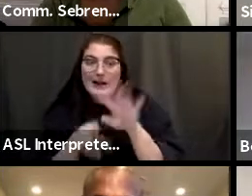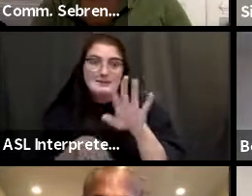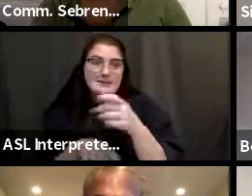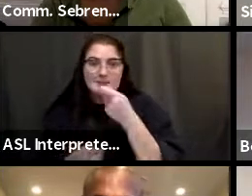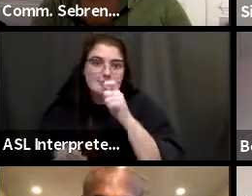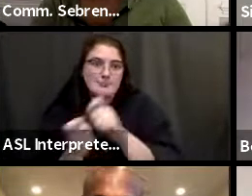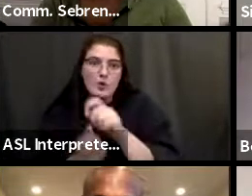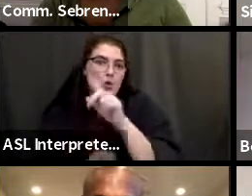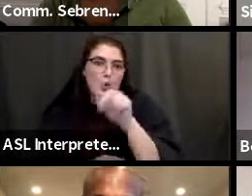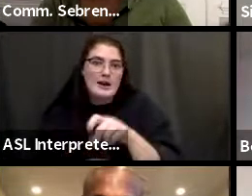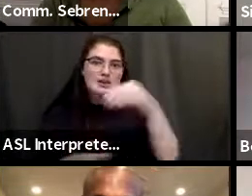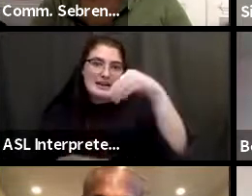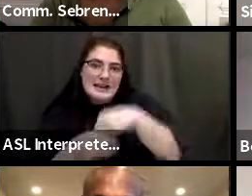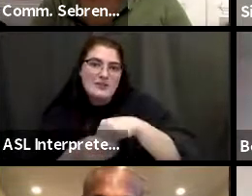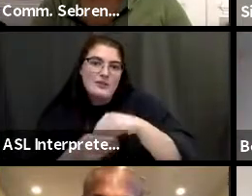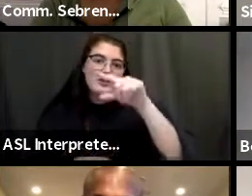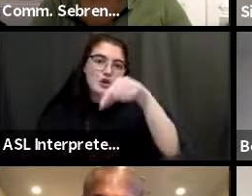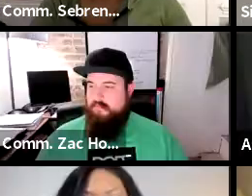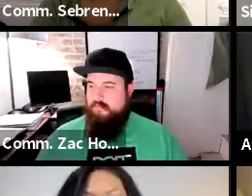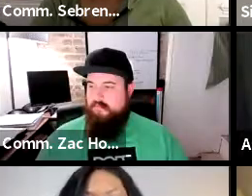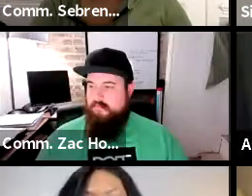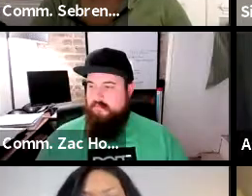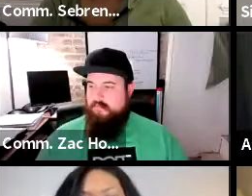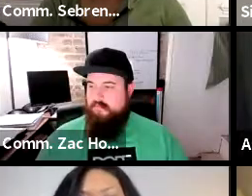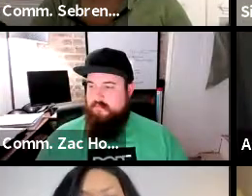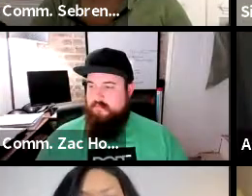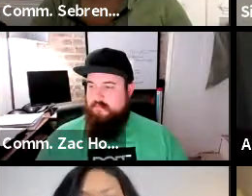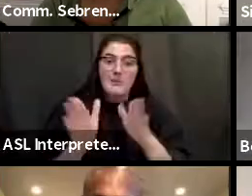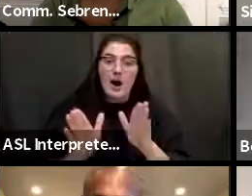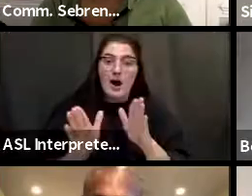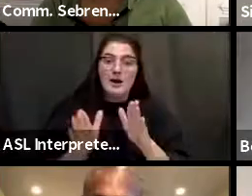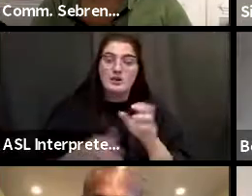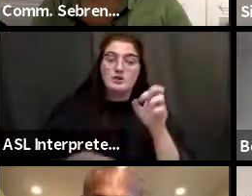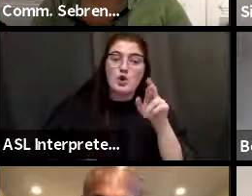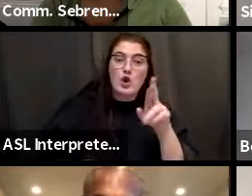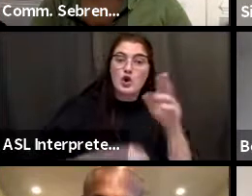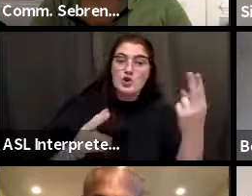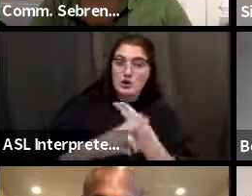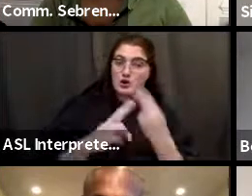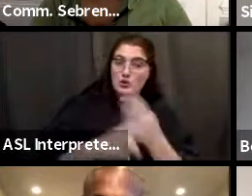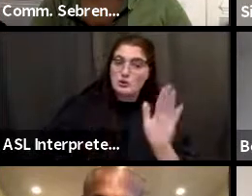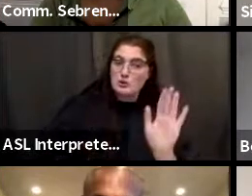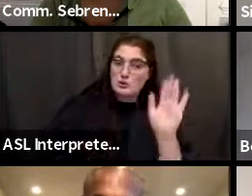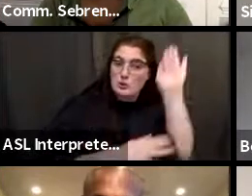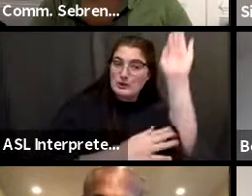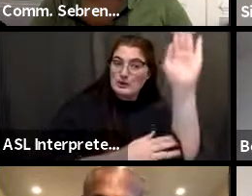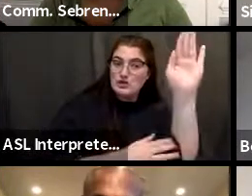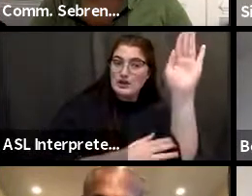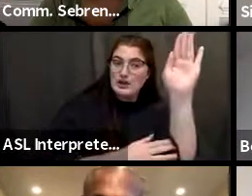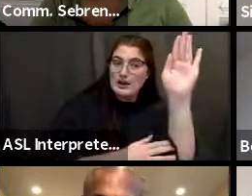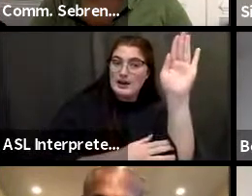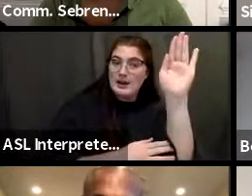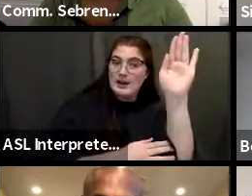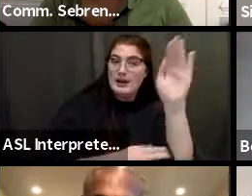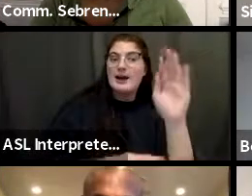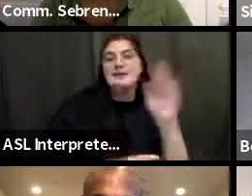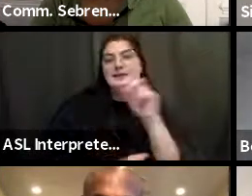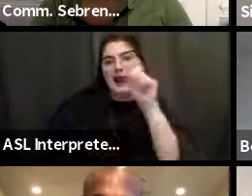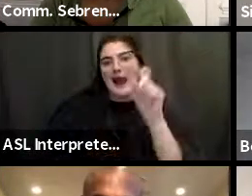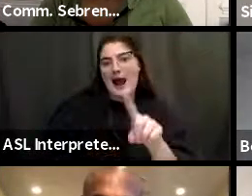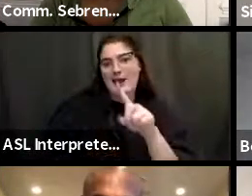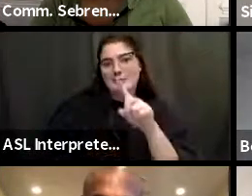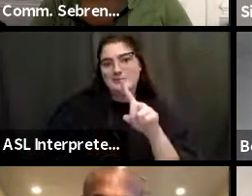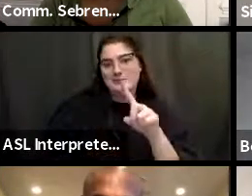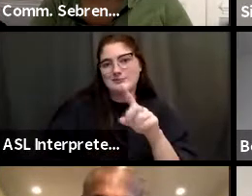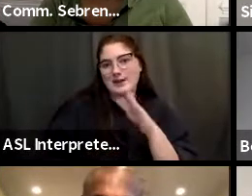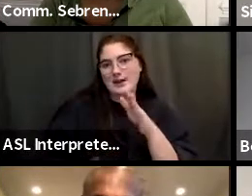question in the Q&A box rather than the chat, or you can use the raise your hand feature to ask that question as